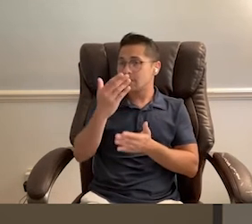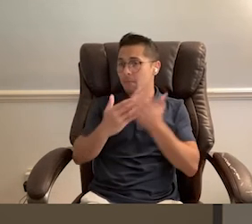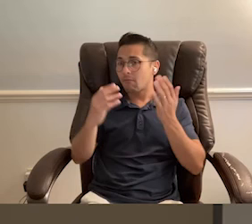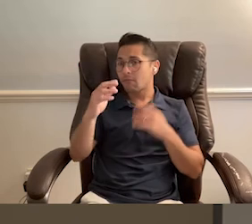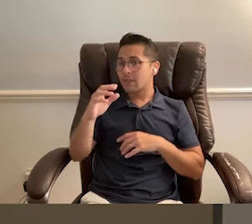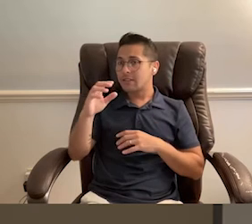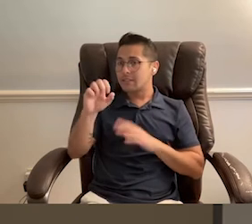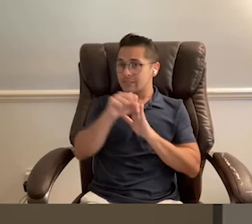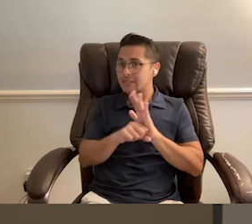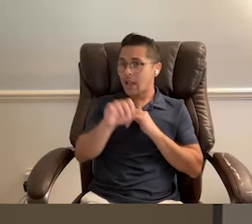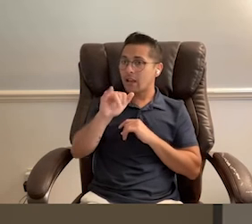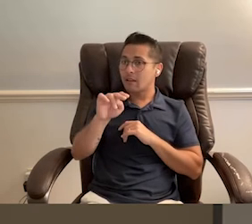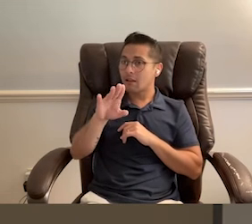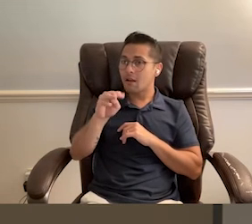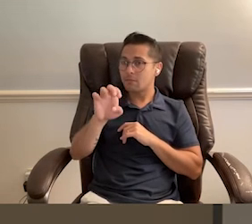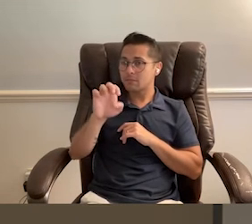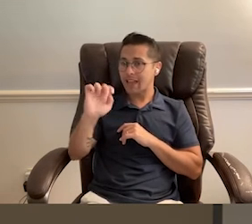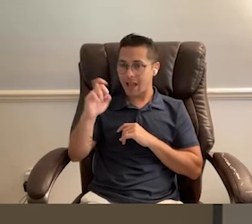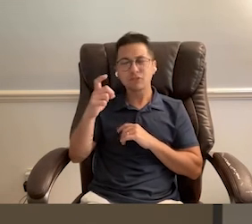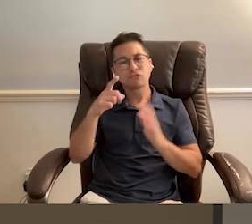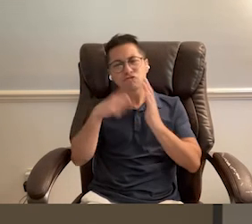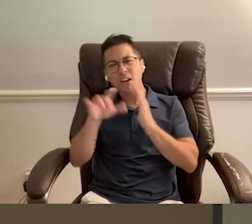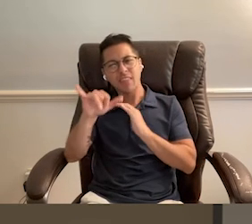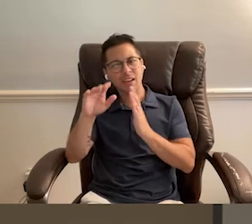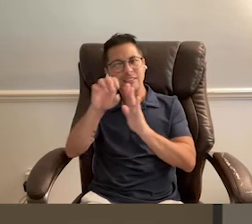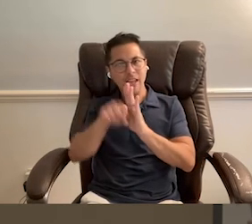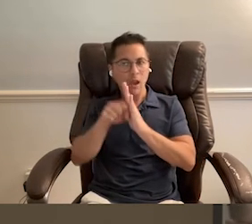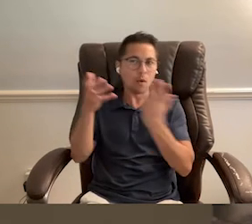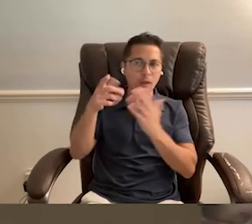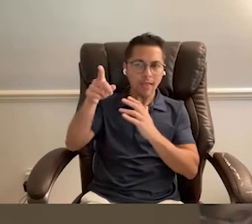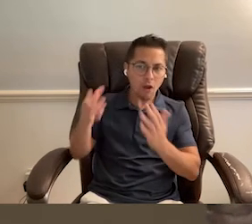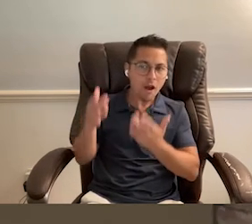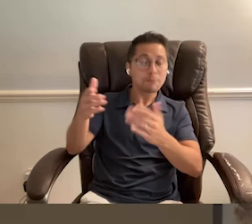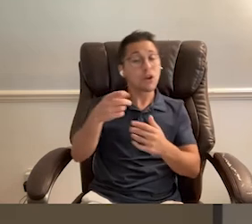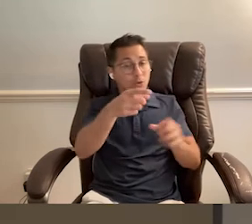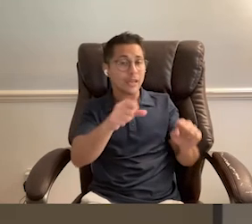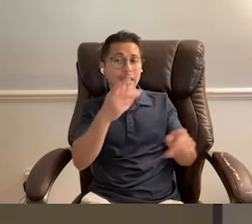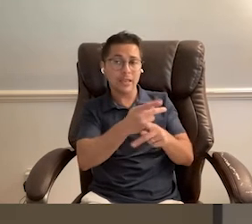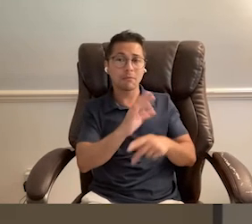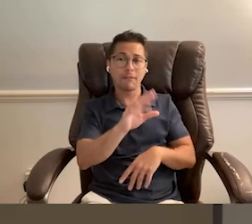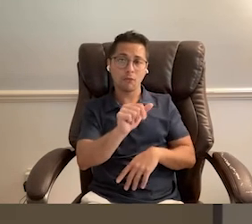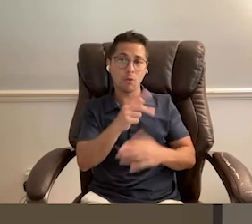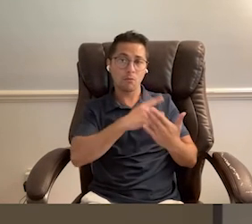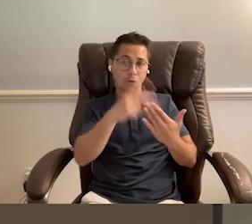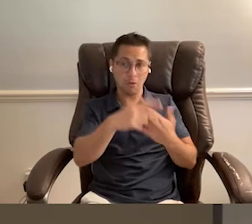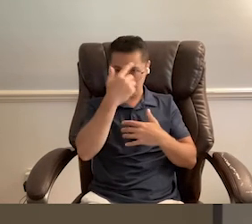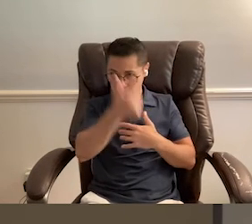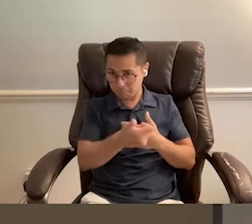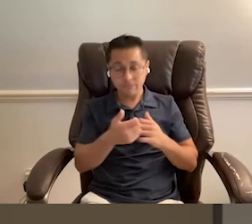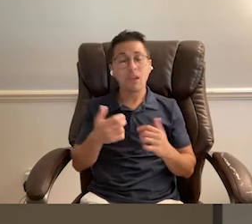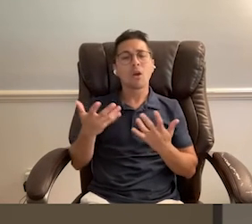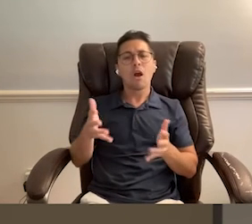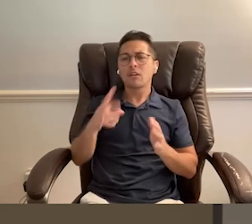check out what that state offers, but once again, you can keep the Florida program if you want to. We talked a little bit about taxes, right?